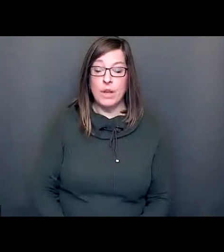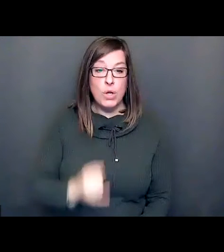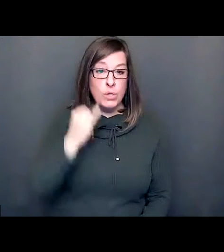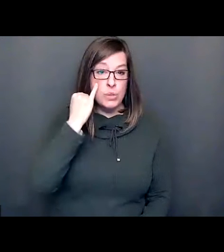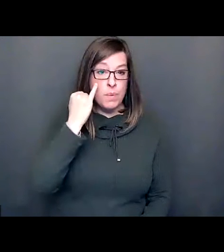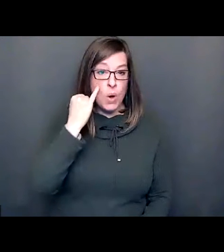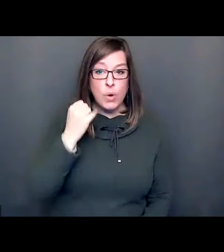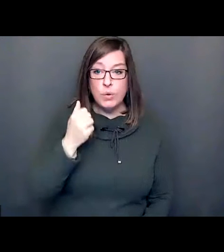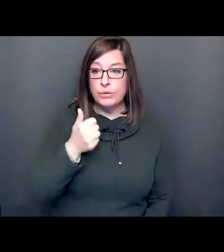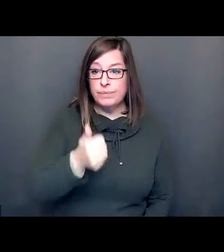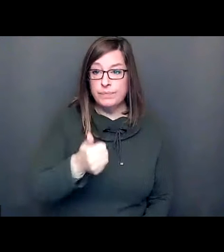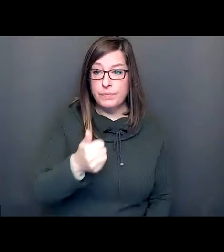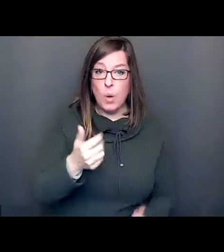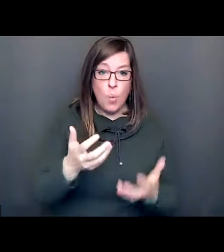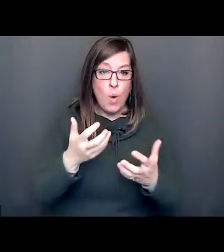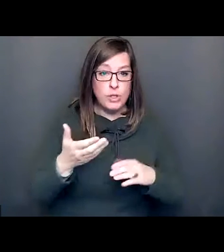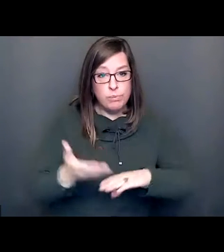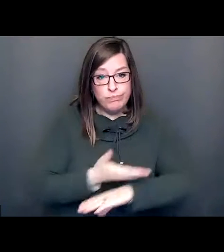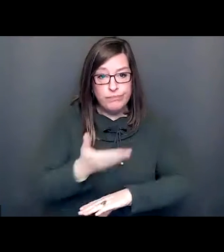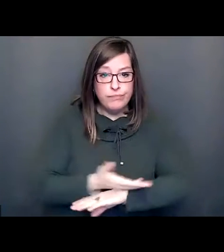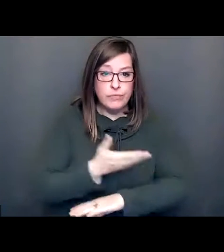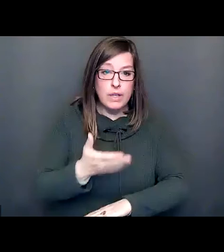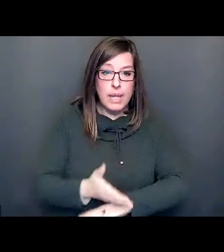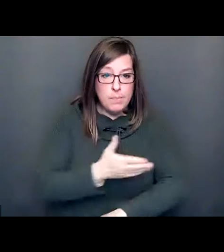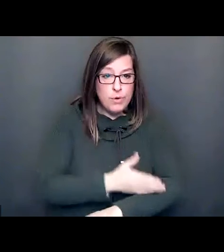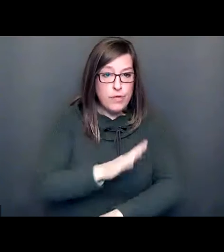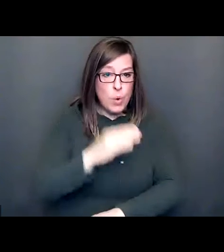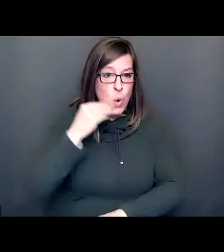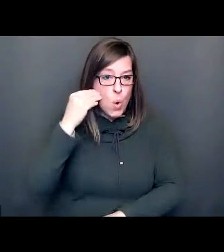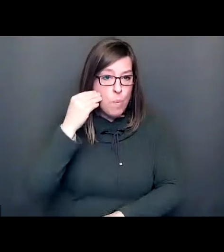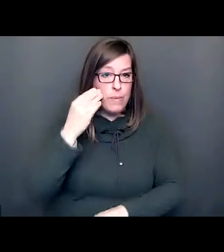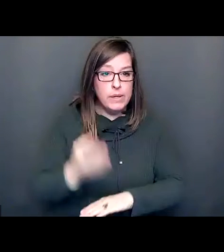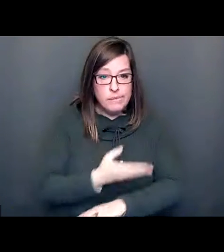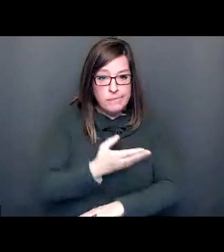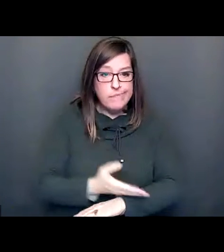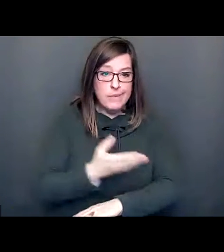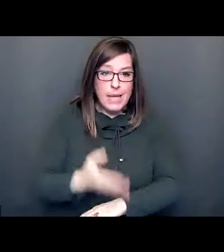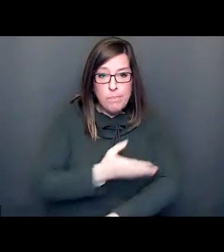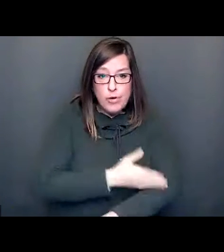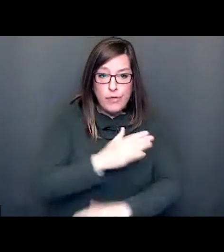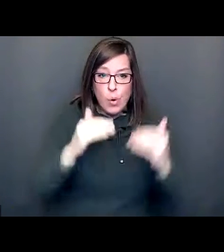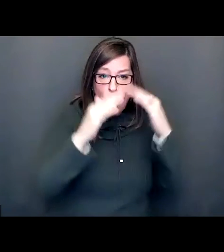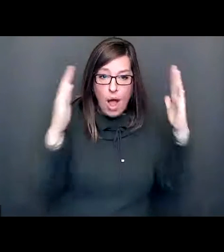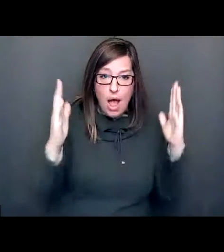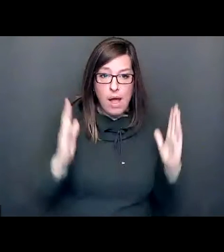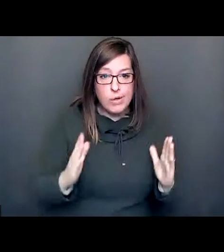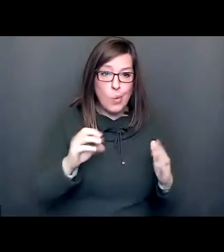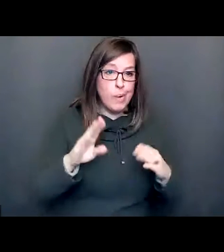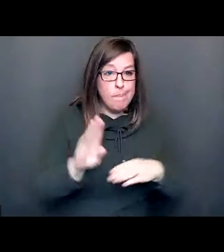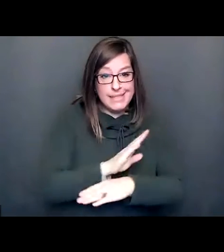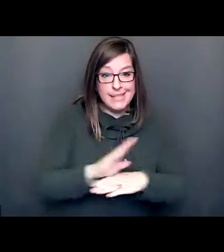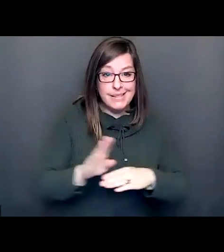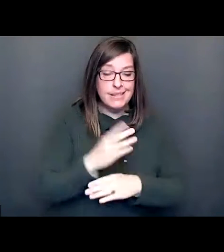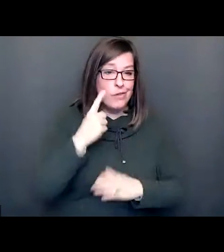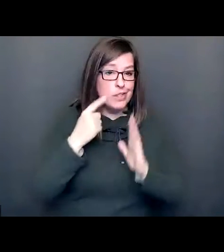improve your home or your business in terms of its energy efficiency, you wanted to put in insulation, you